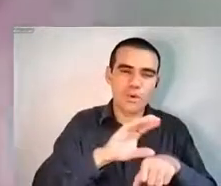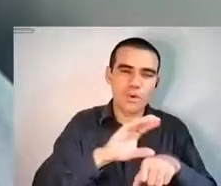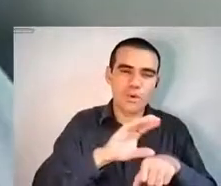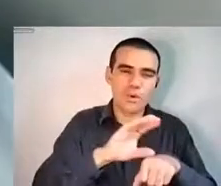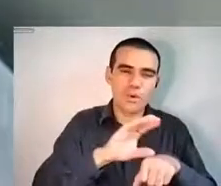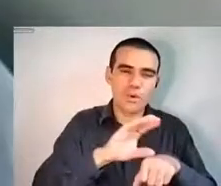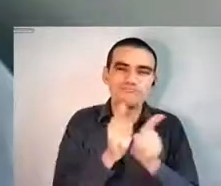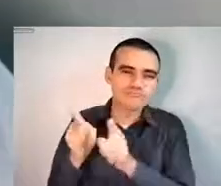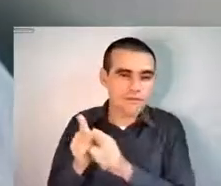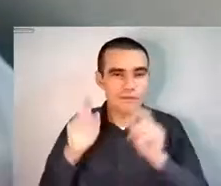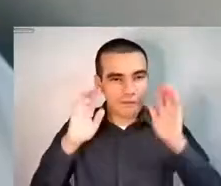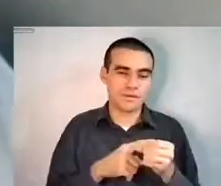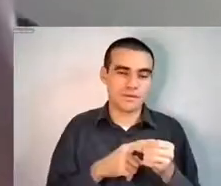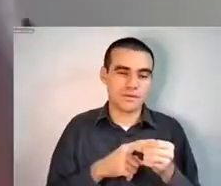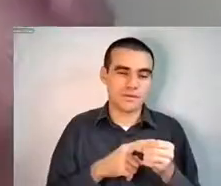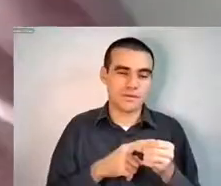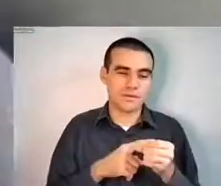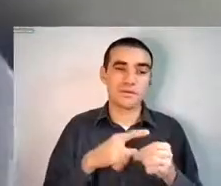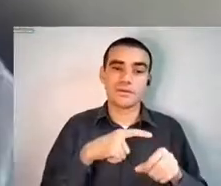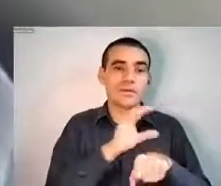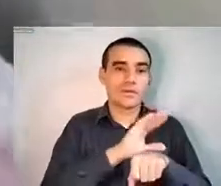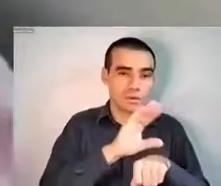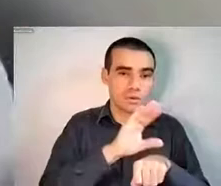focused to the interior of the state.